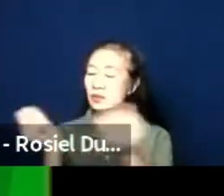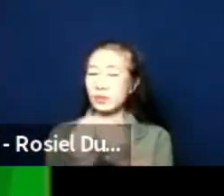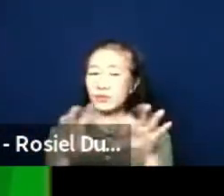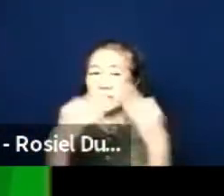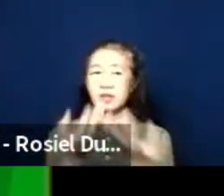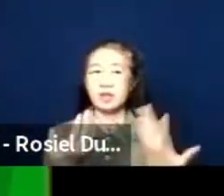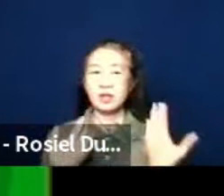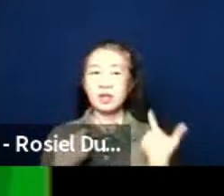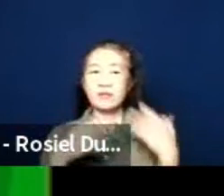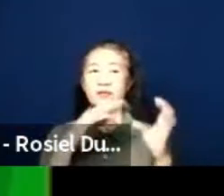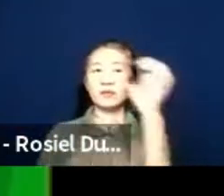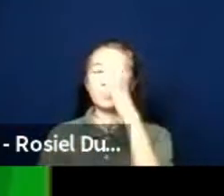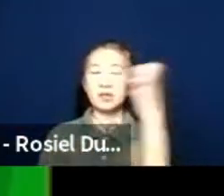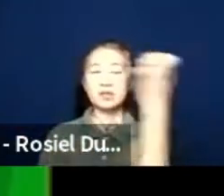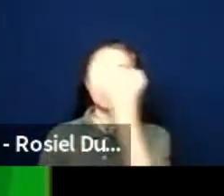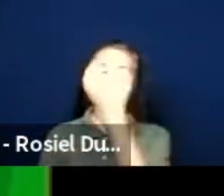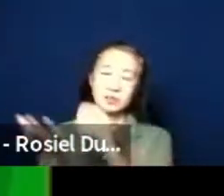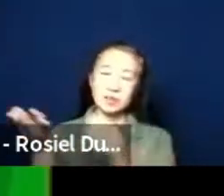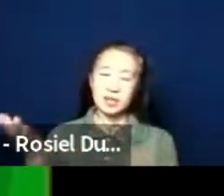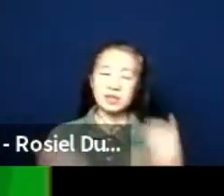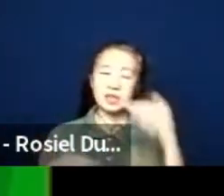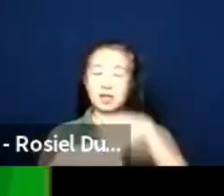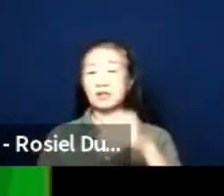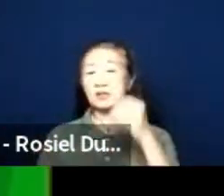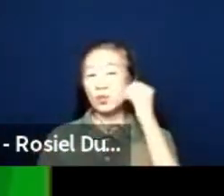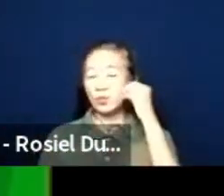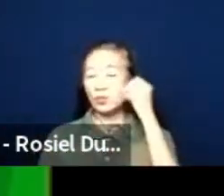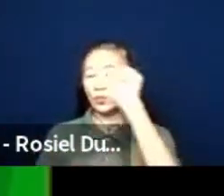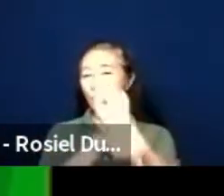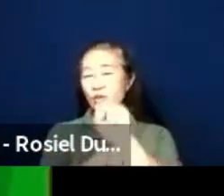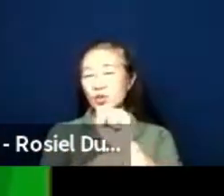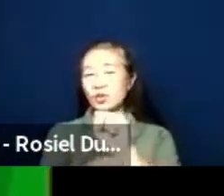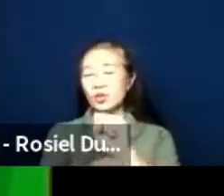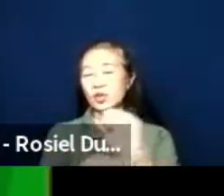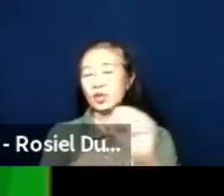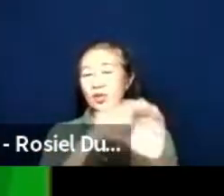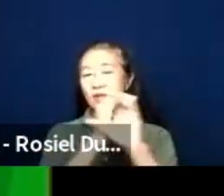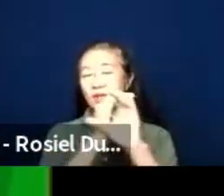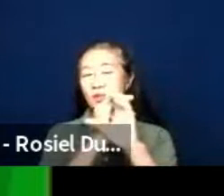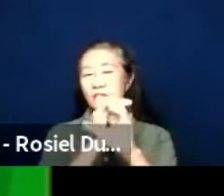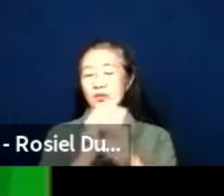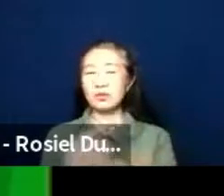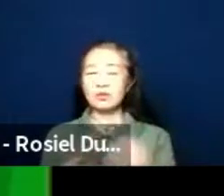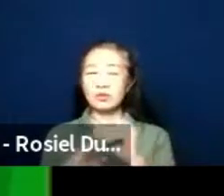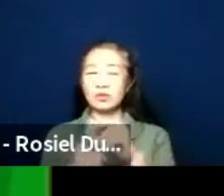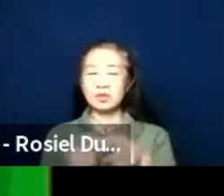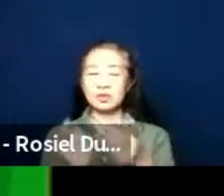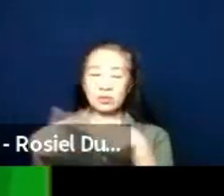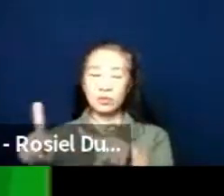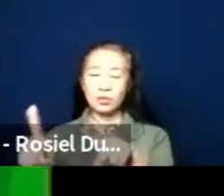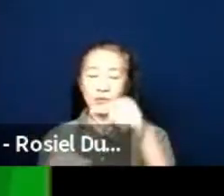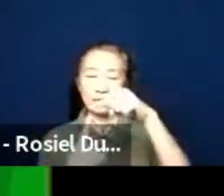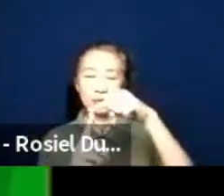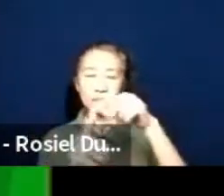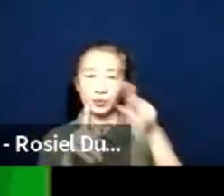Have emergency supplies in place at home, at work, and in the car, or to your go-to person.